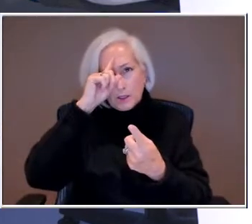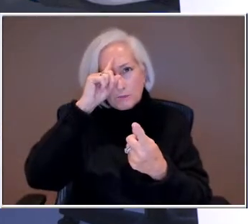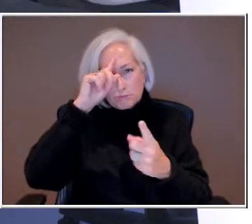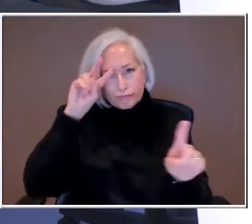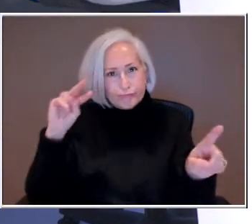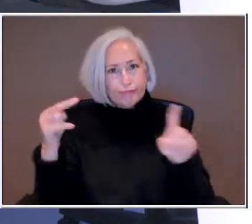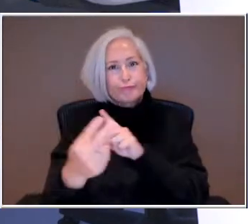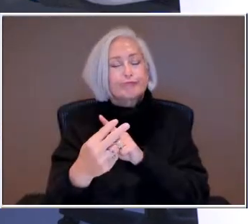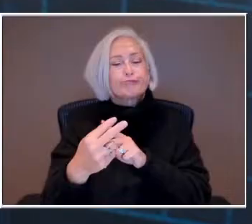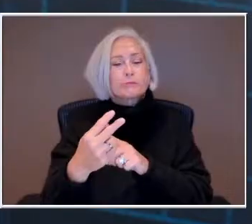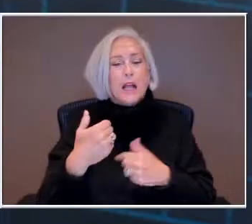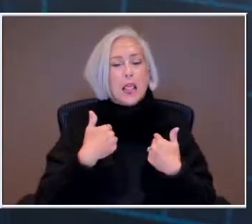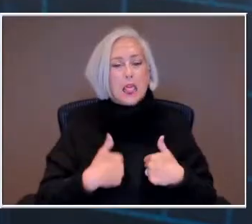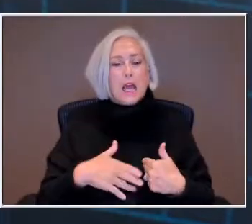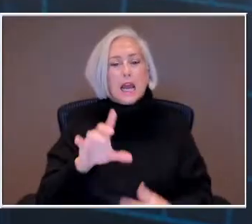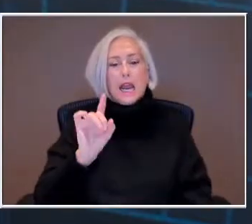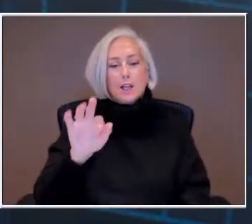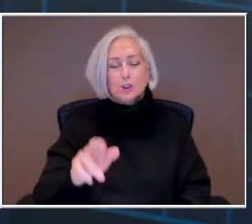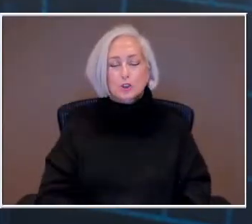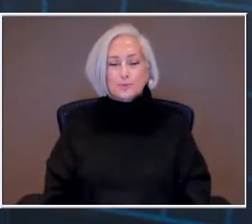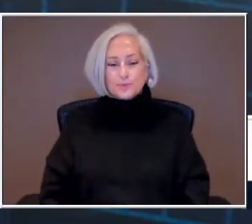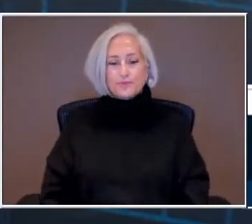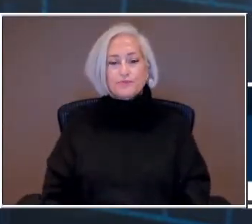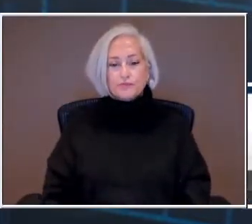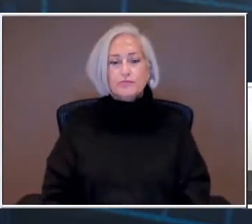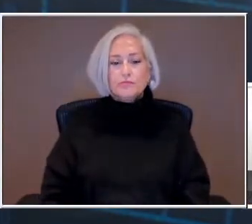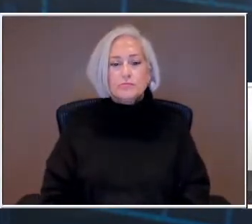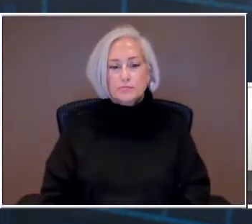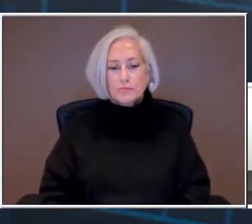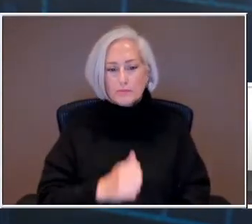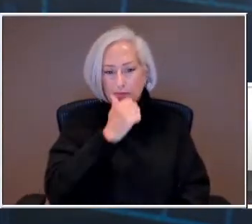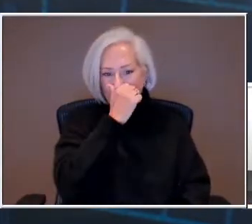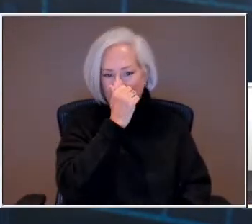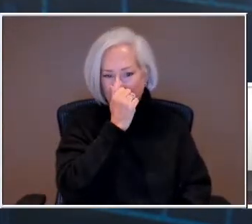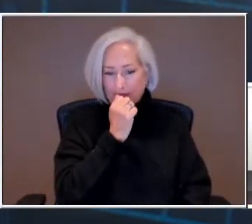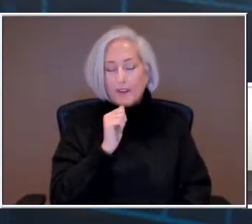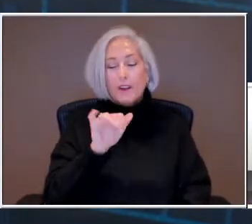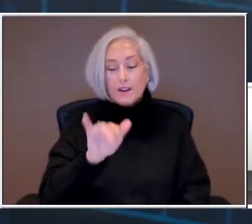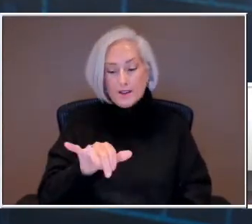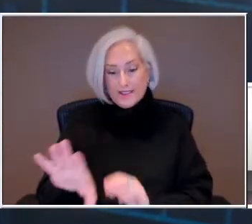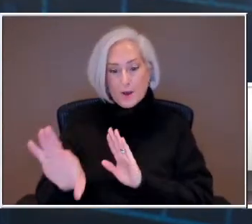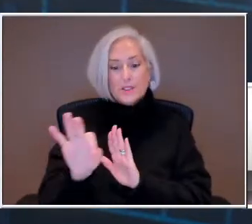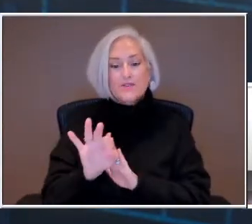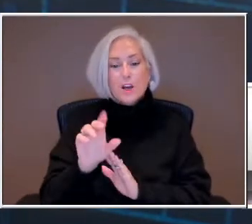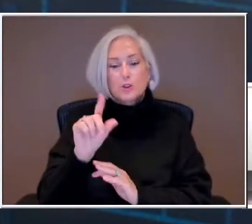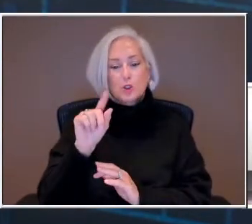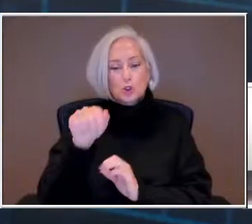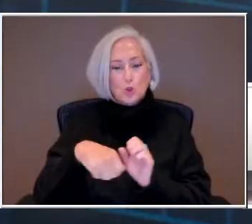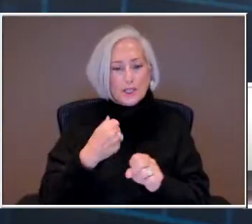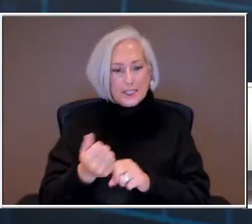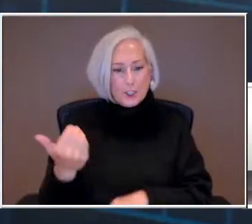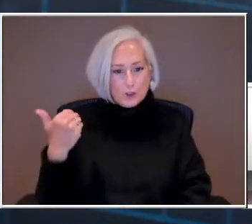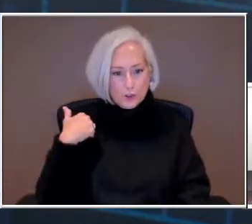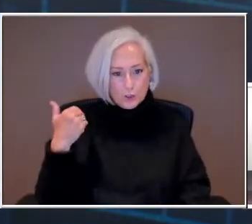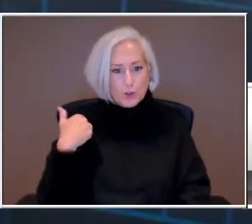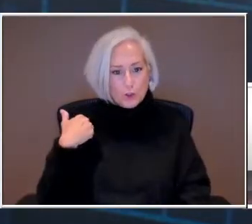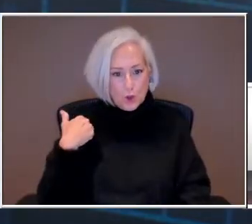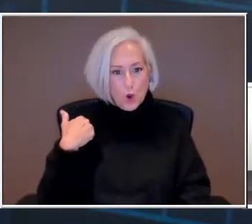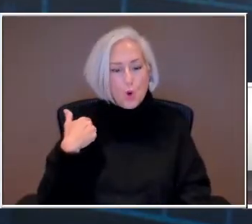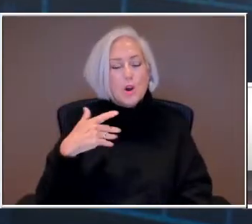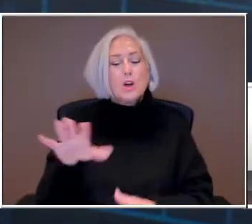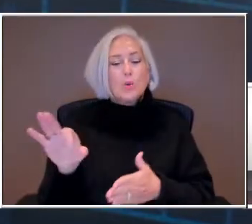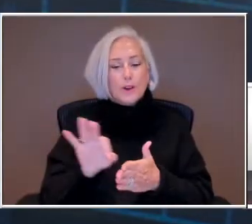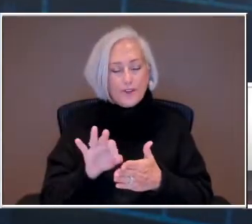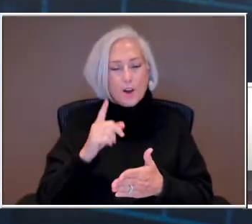today? Yeah, I mean, since the EGFR mutation was discovered almost 20 years ago, that was one of the first mutations that we discovered in lung cancer that we